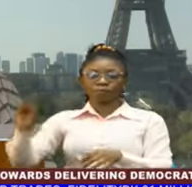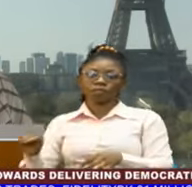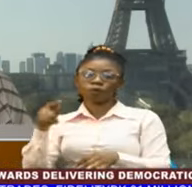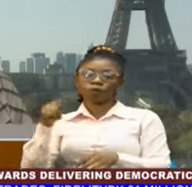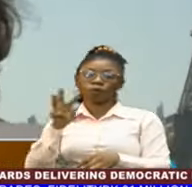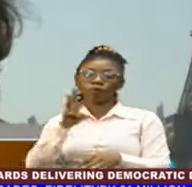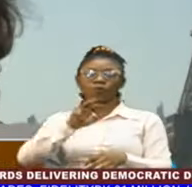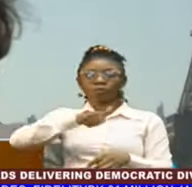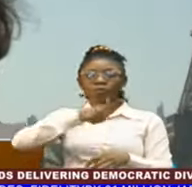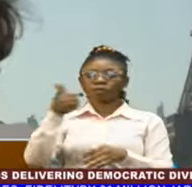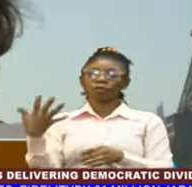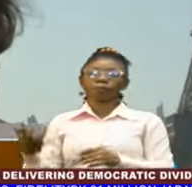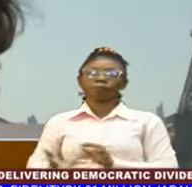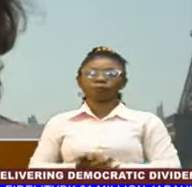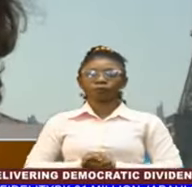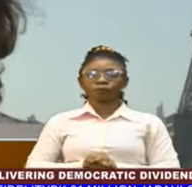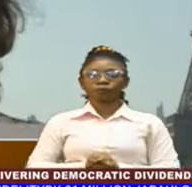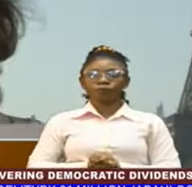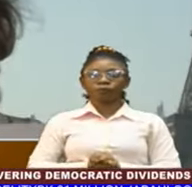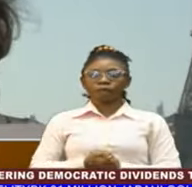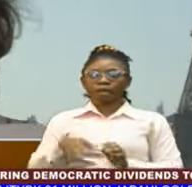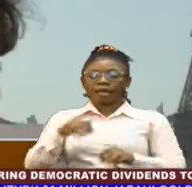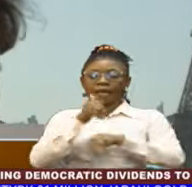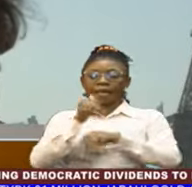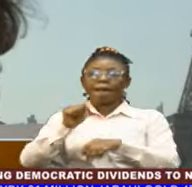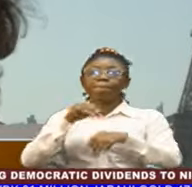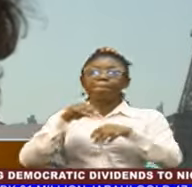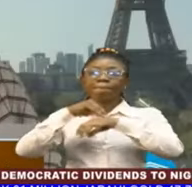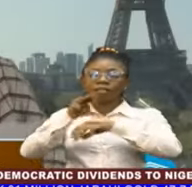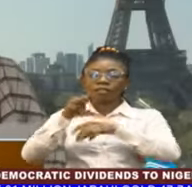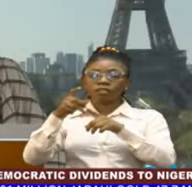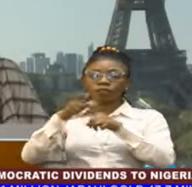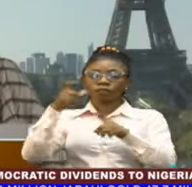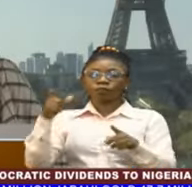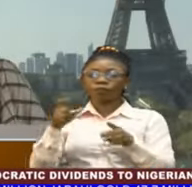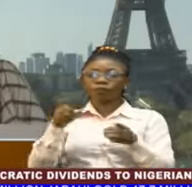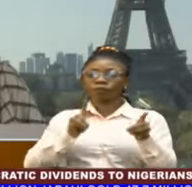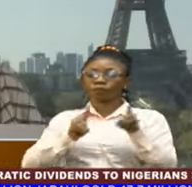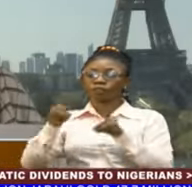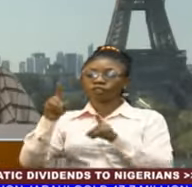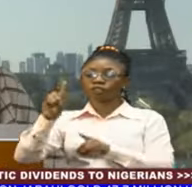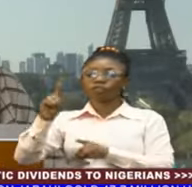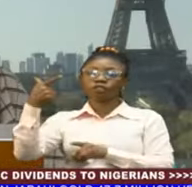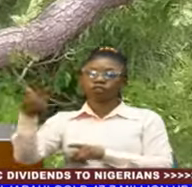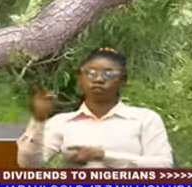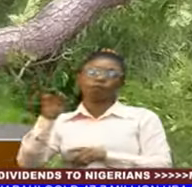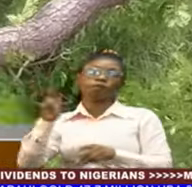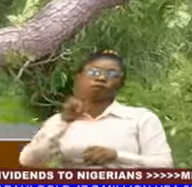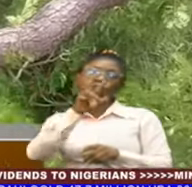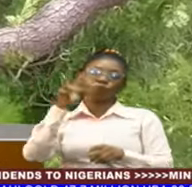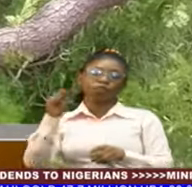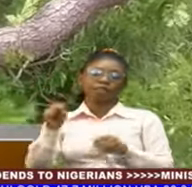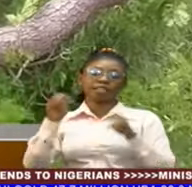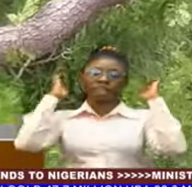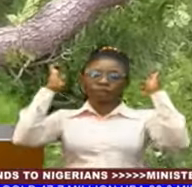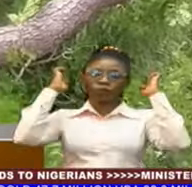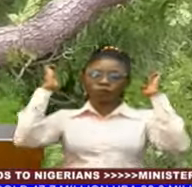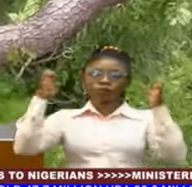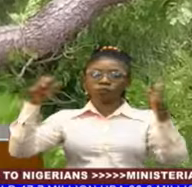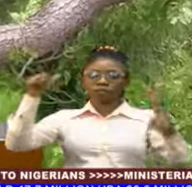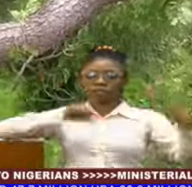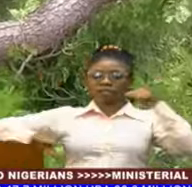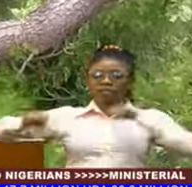courses. A message from Audrey Azoulay, Director General of the United Nations Educational, Scientific